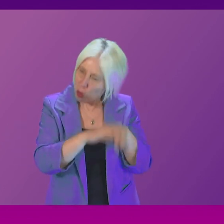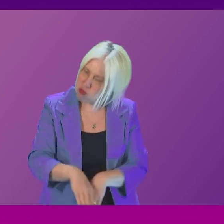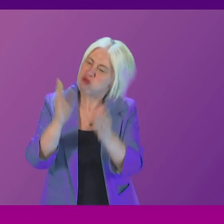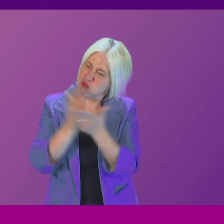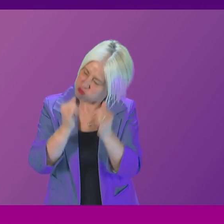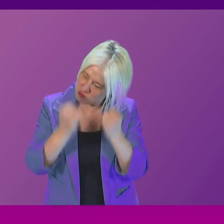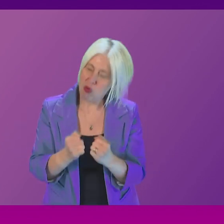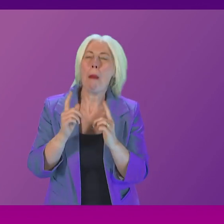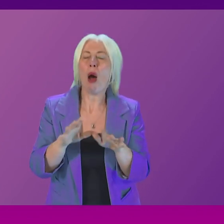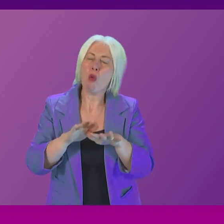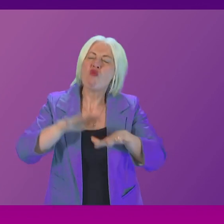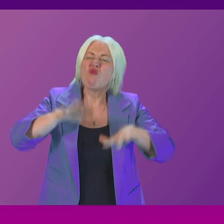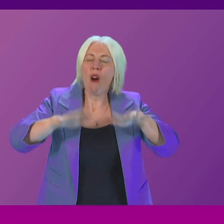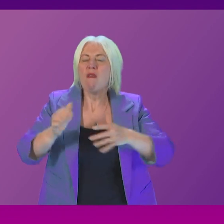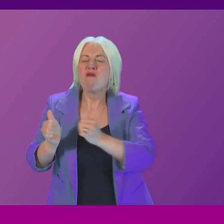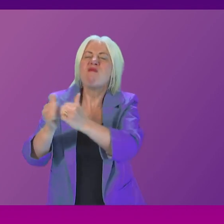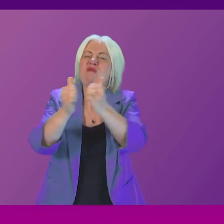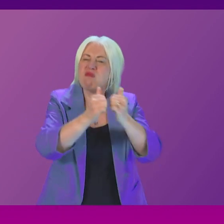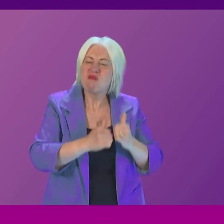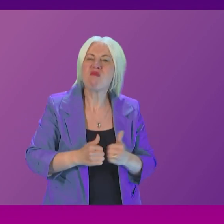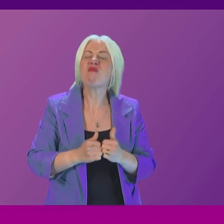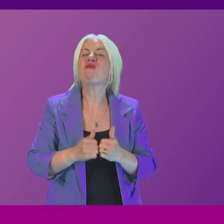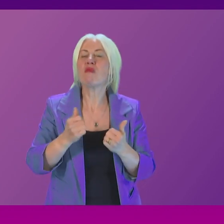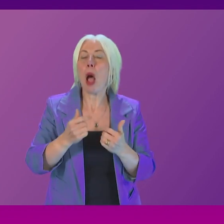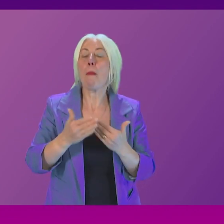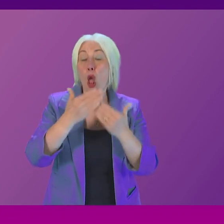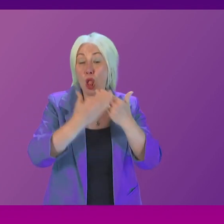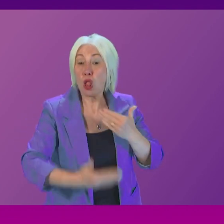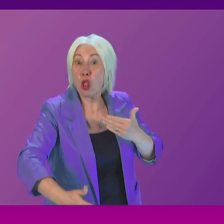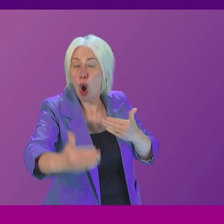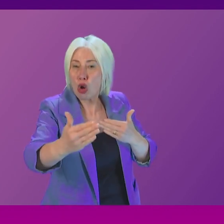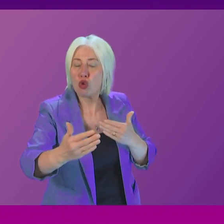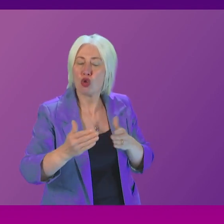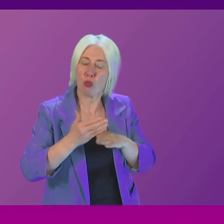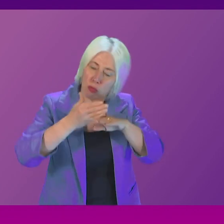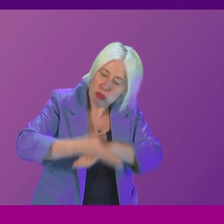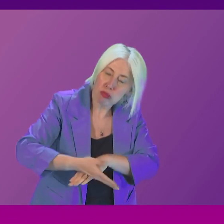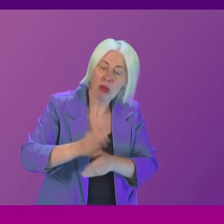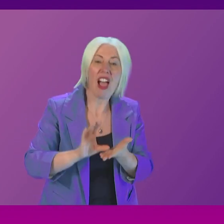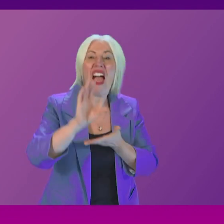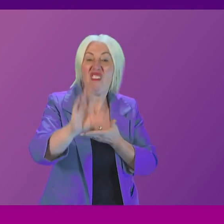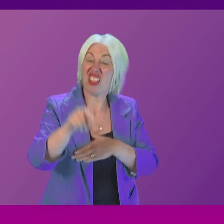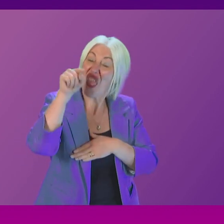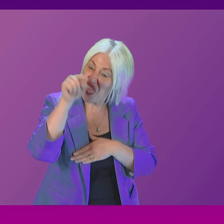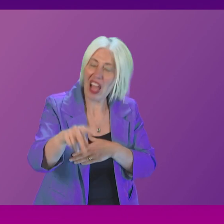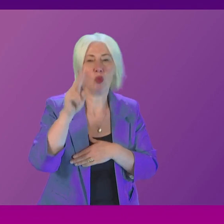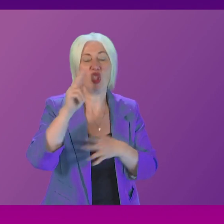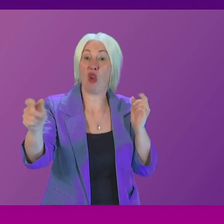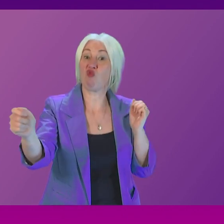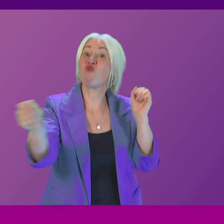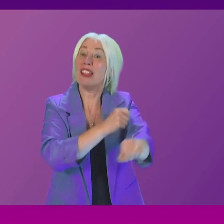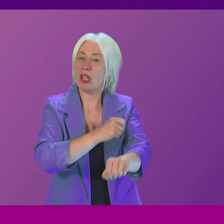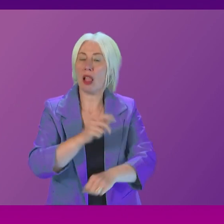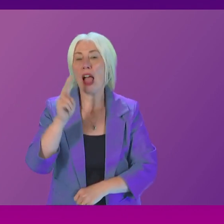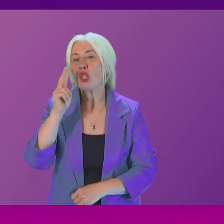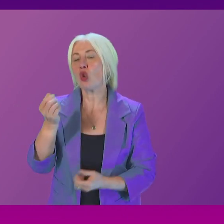there's broad consensus on an issue that needs long-term effort and investment, that's where you see the real radical change. So I remember speaking as